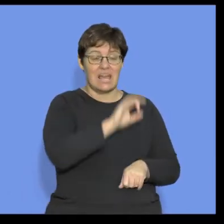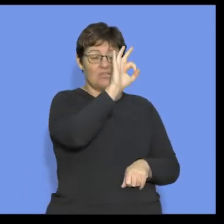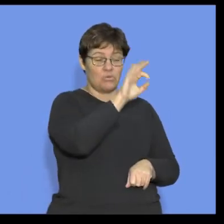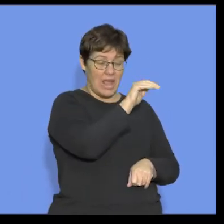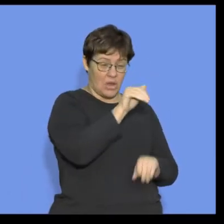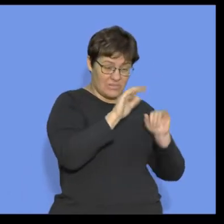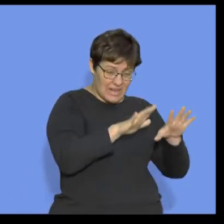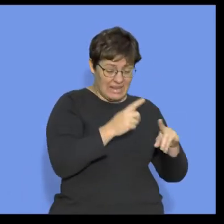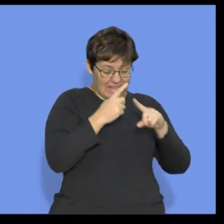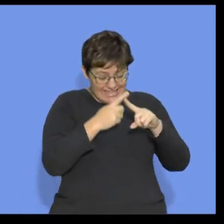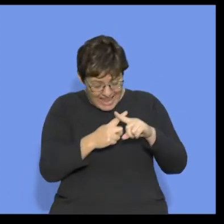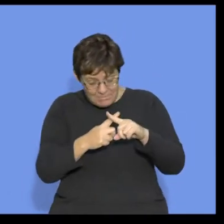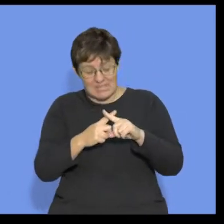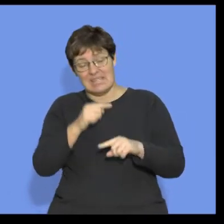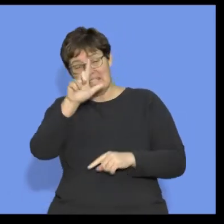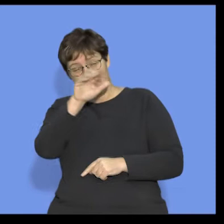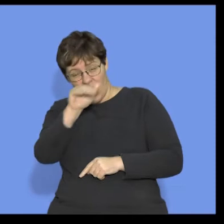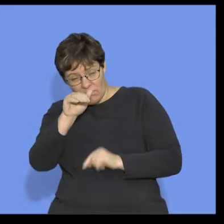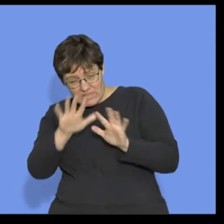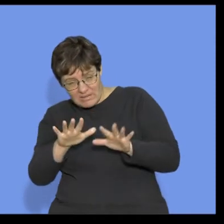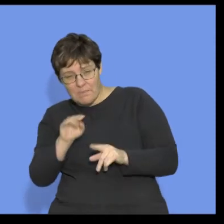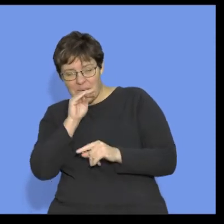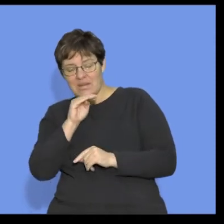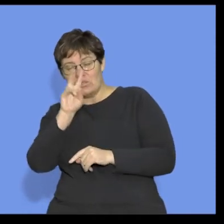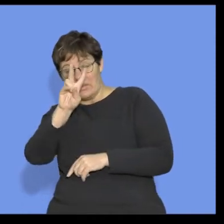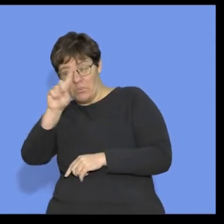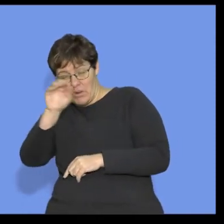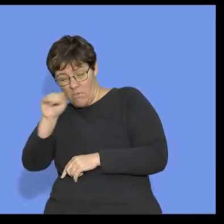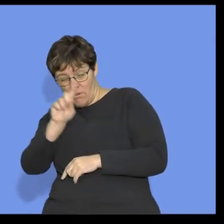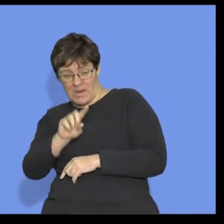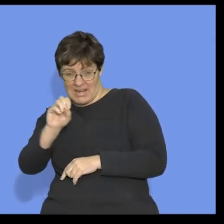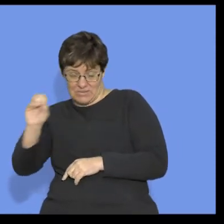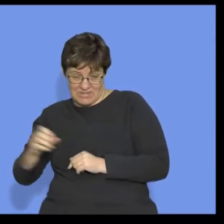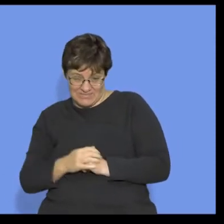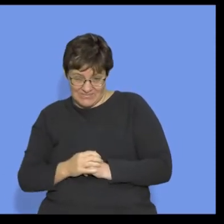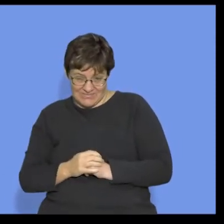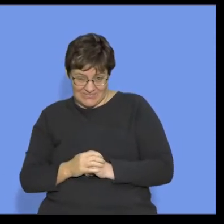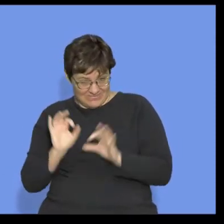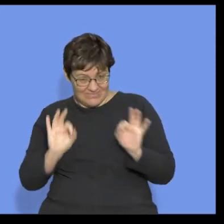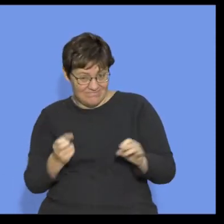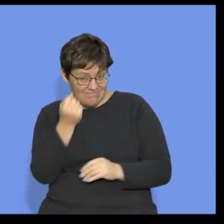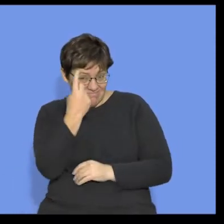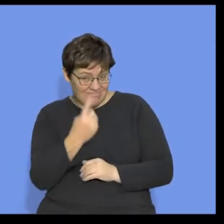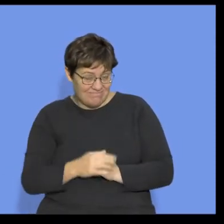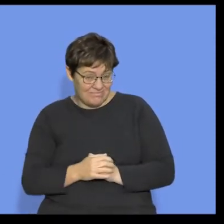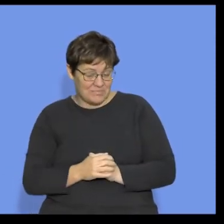Times 7 out of 10, which is 21 over 100. Fantastic.